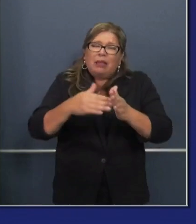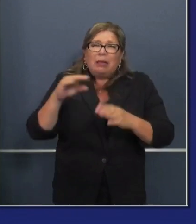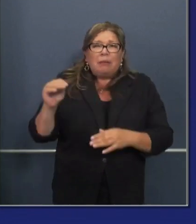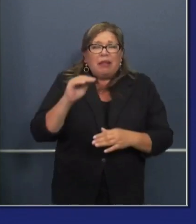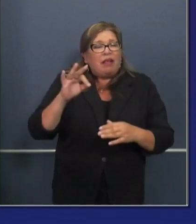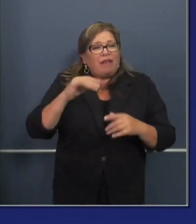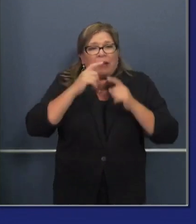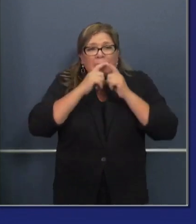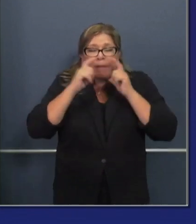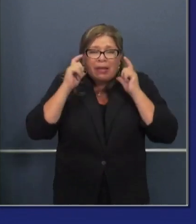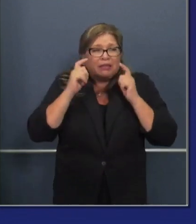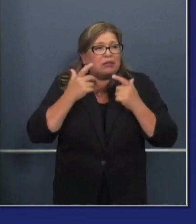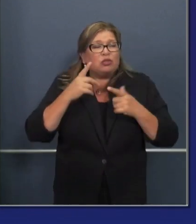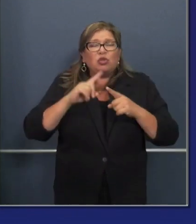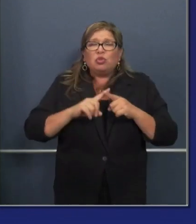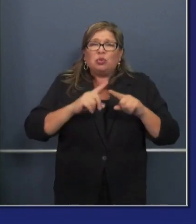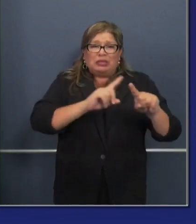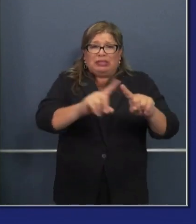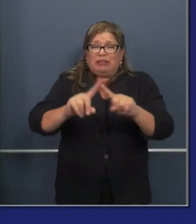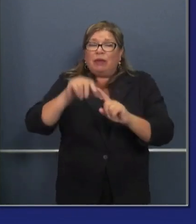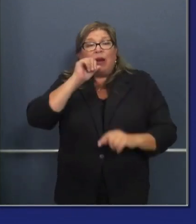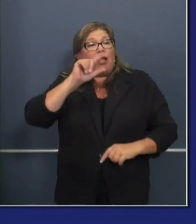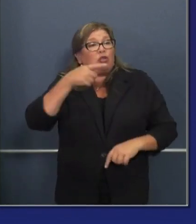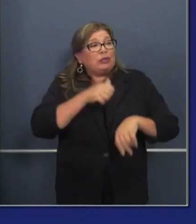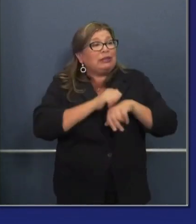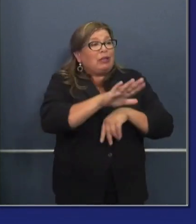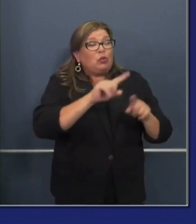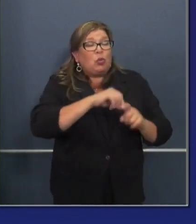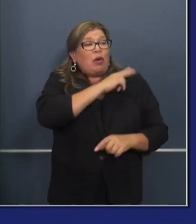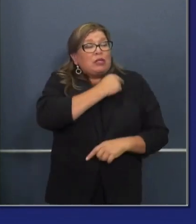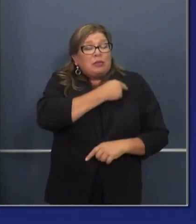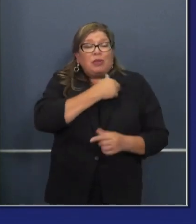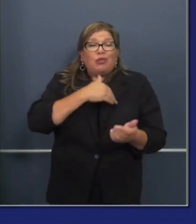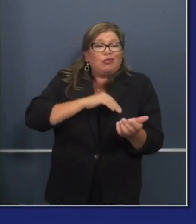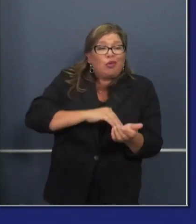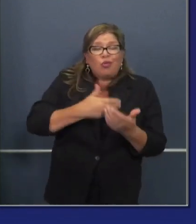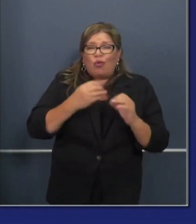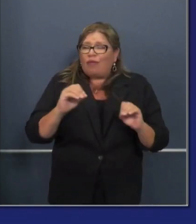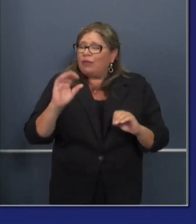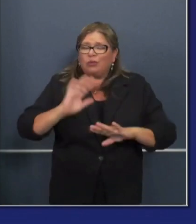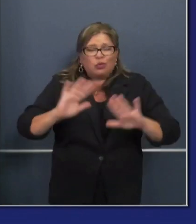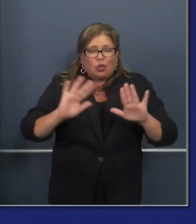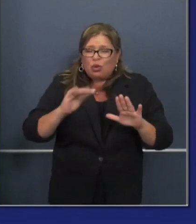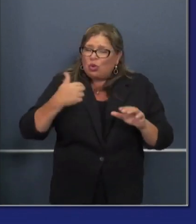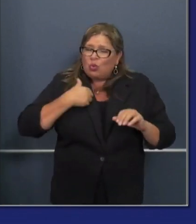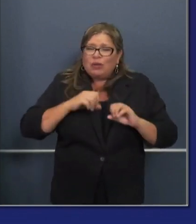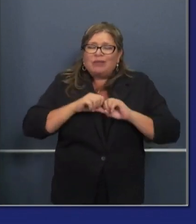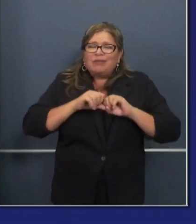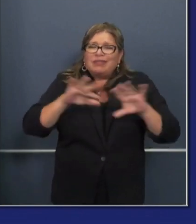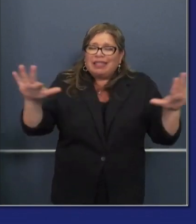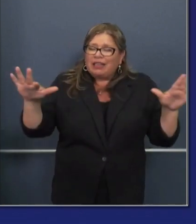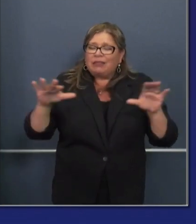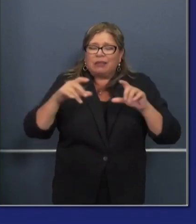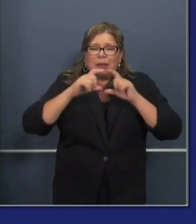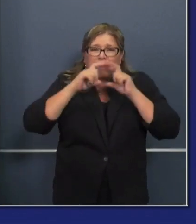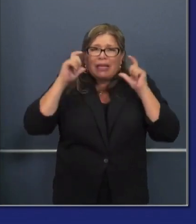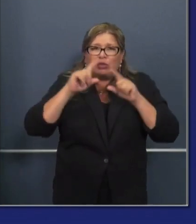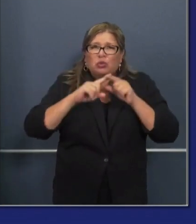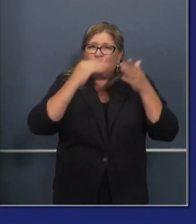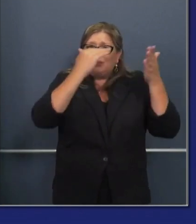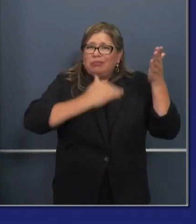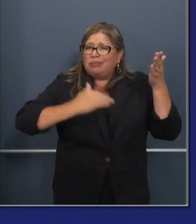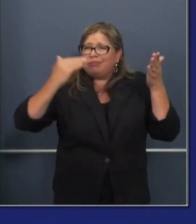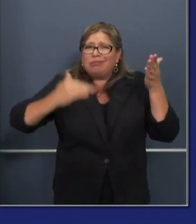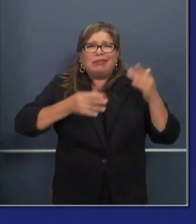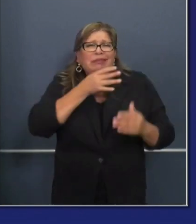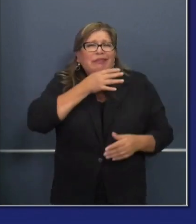just the health partners that we began the COVID conversation talking about, but all of these listed sectors. And